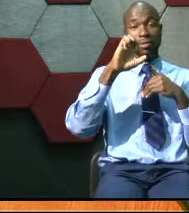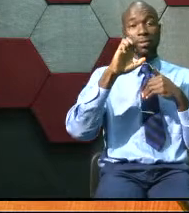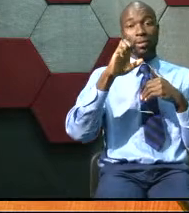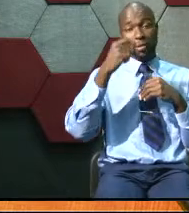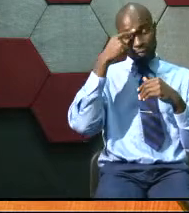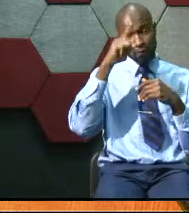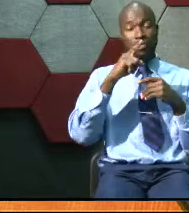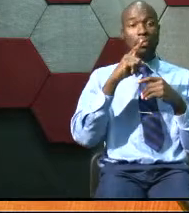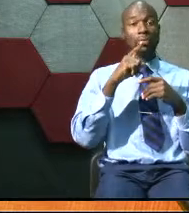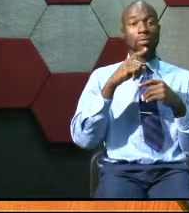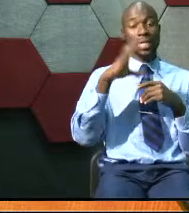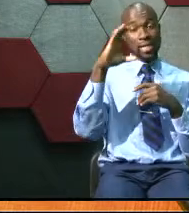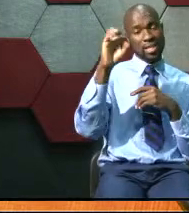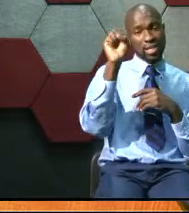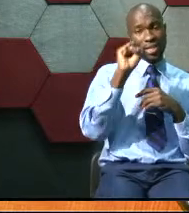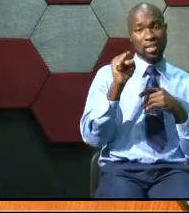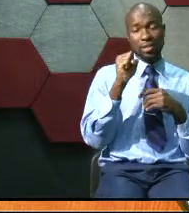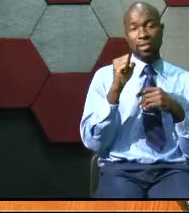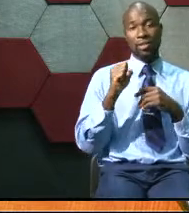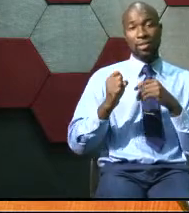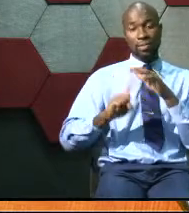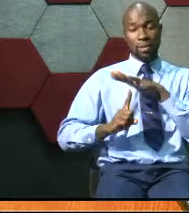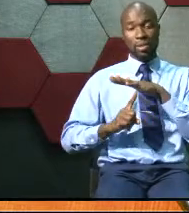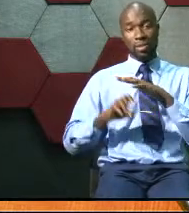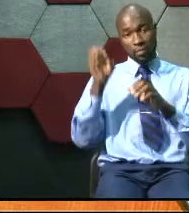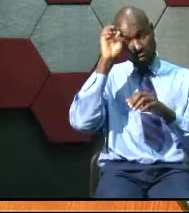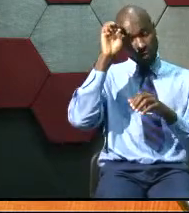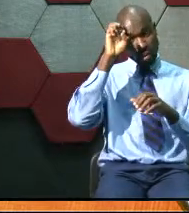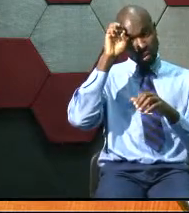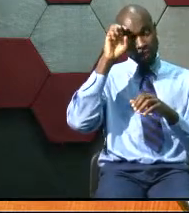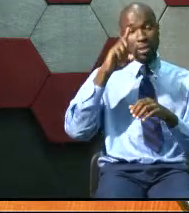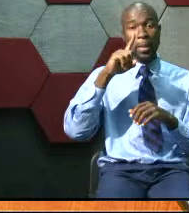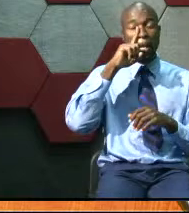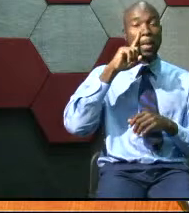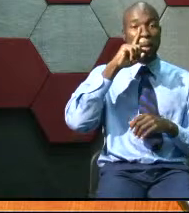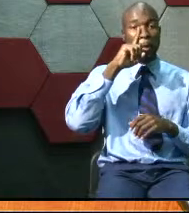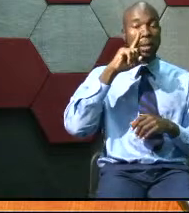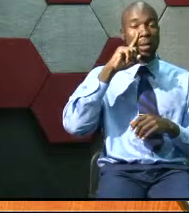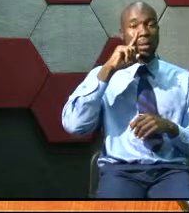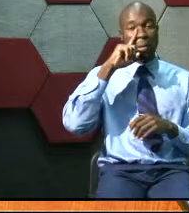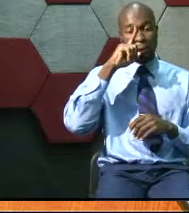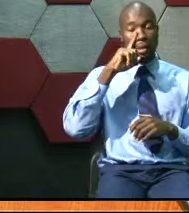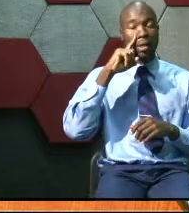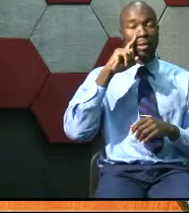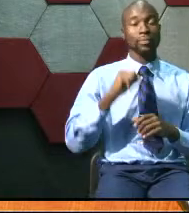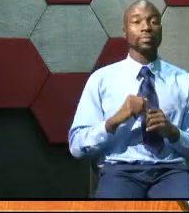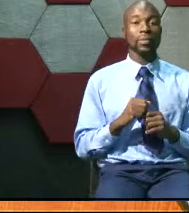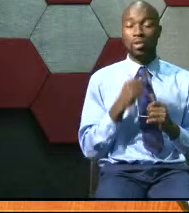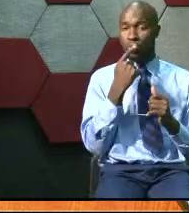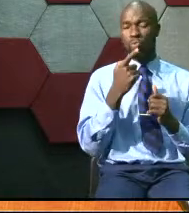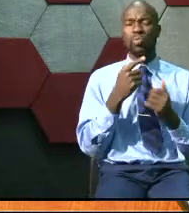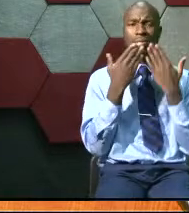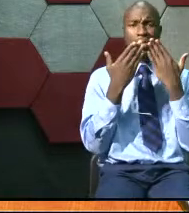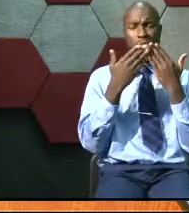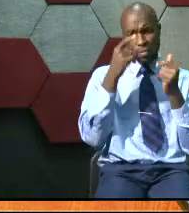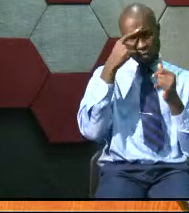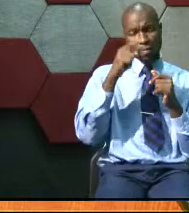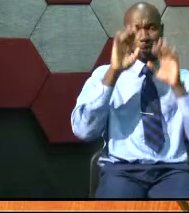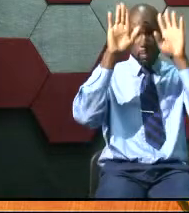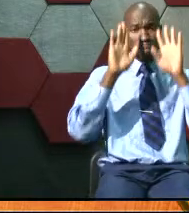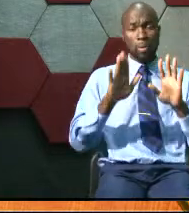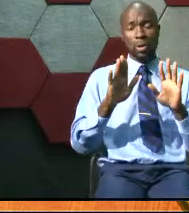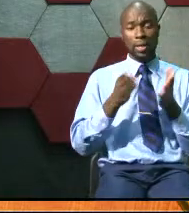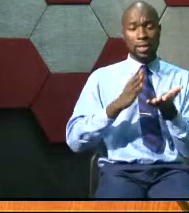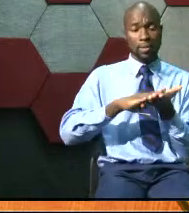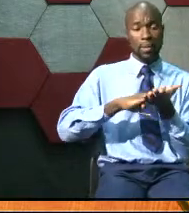of CS, the Cabinet Secretary in the Ministry of Education, Professor George Magoha. So we thank you for those keynote remarks, and we